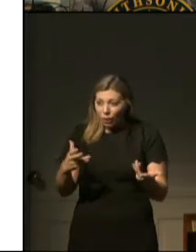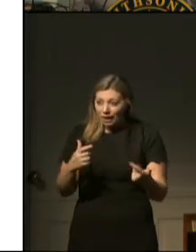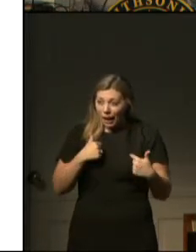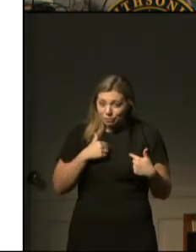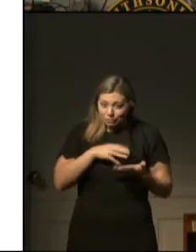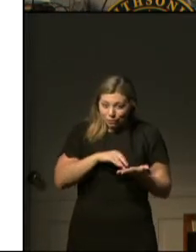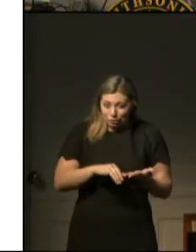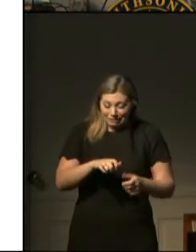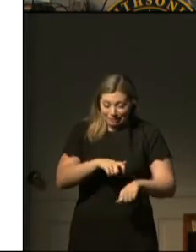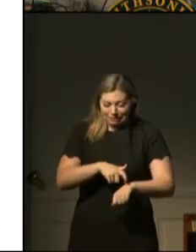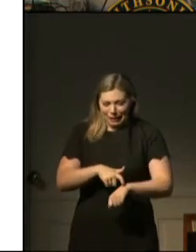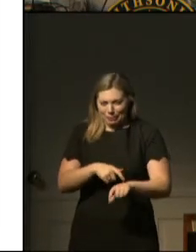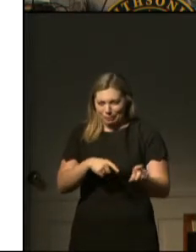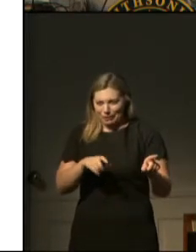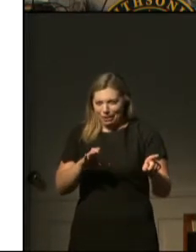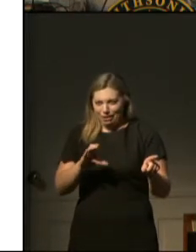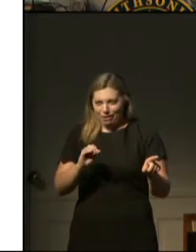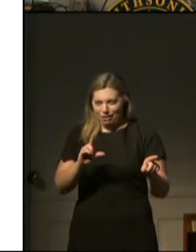time, couldn't fly